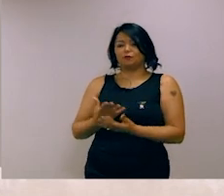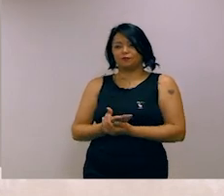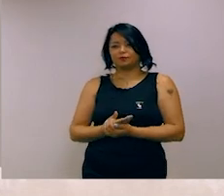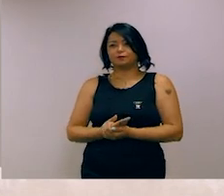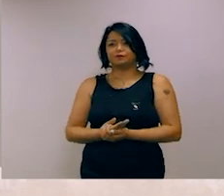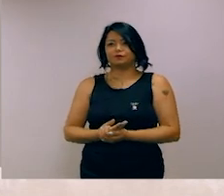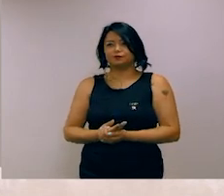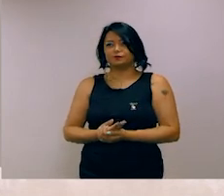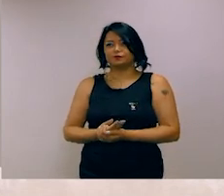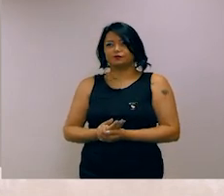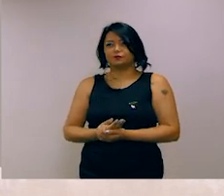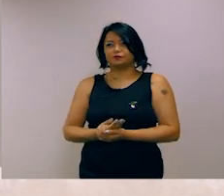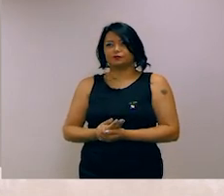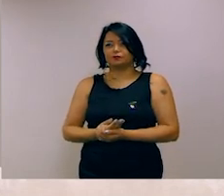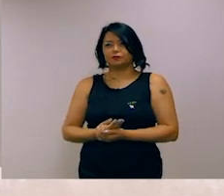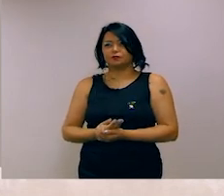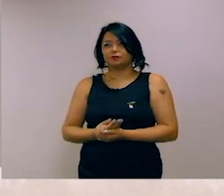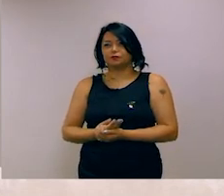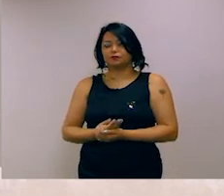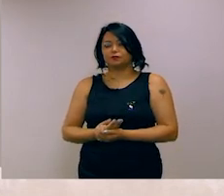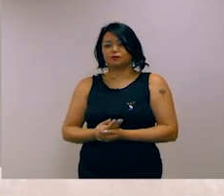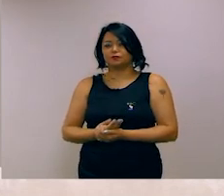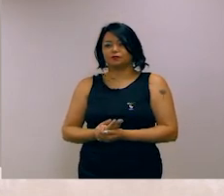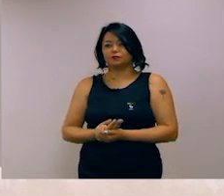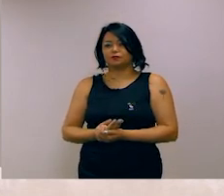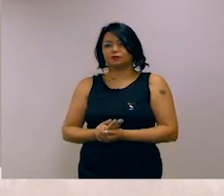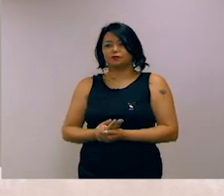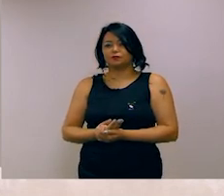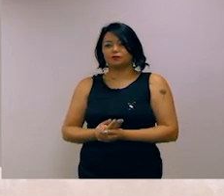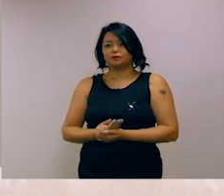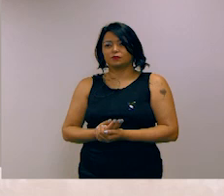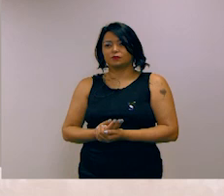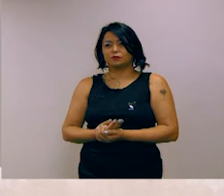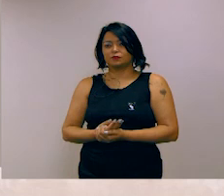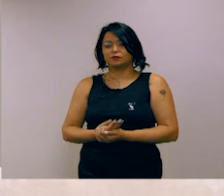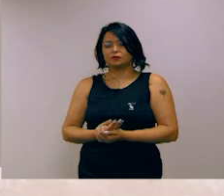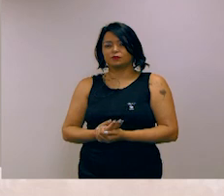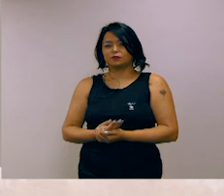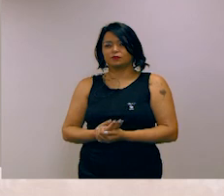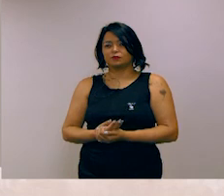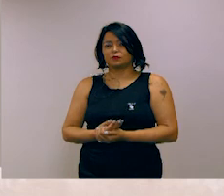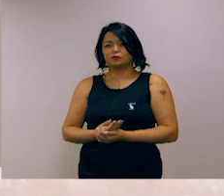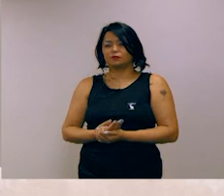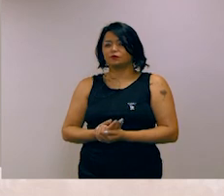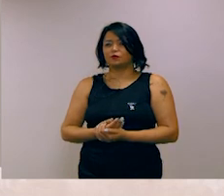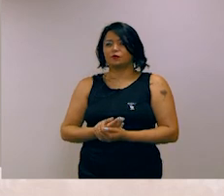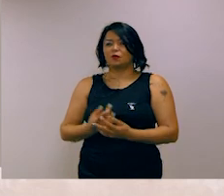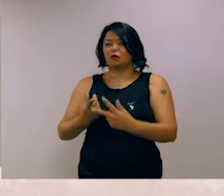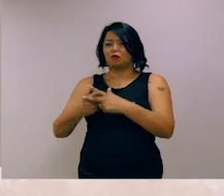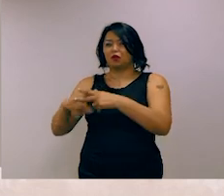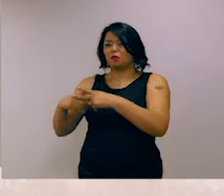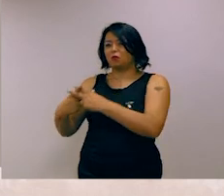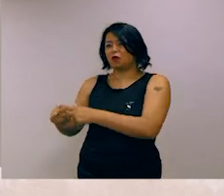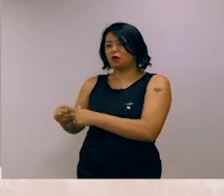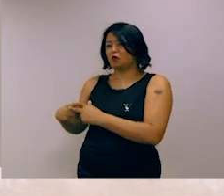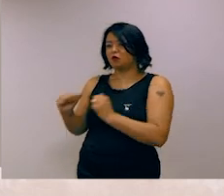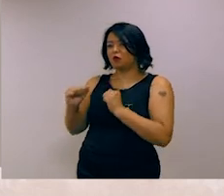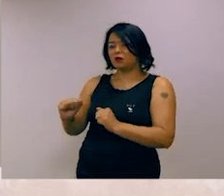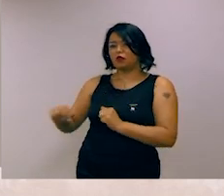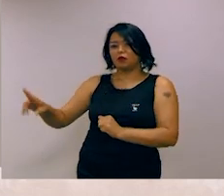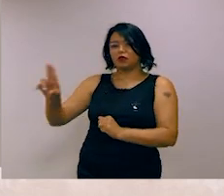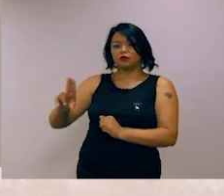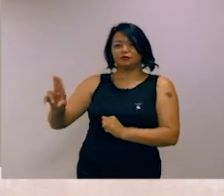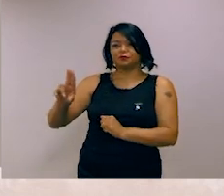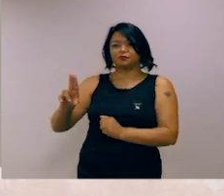and also you have to use some fancy statistical tools. Or what you could do else is run